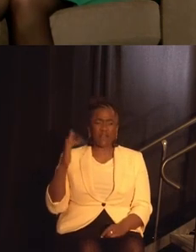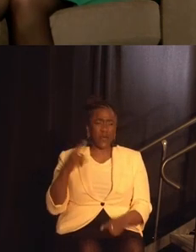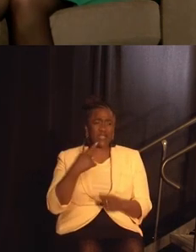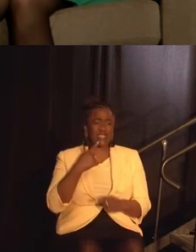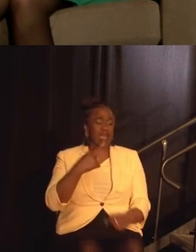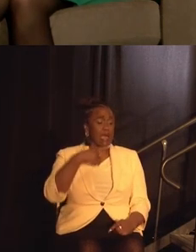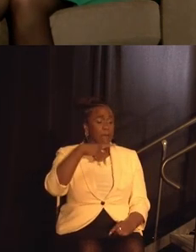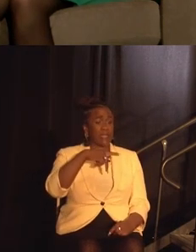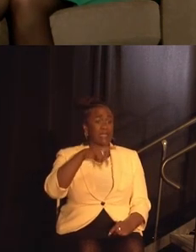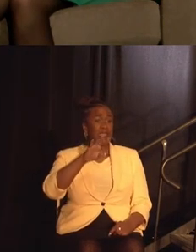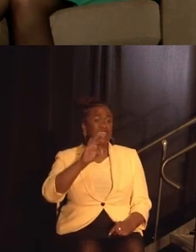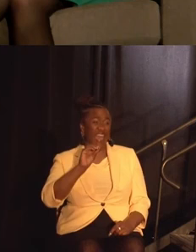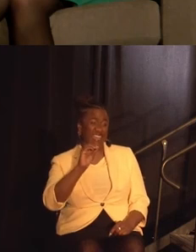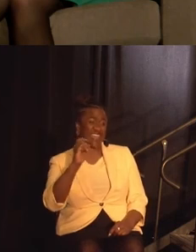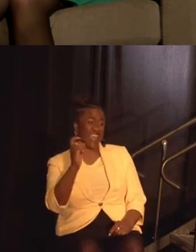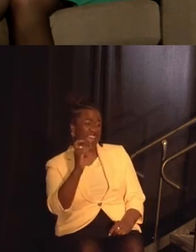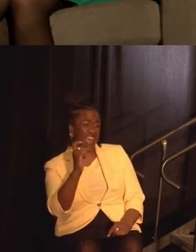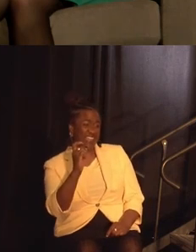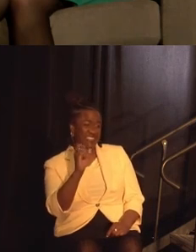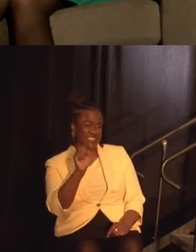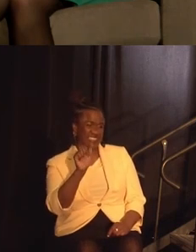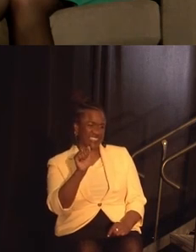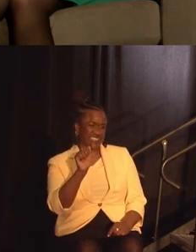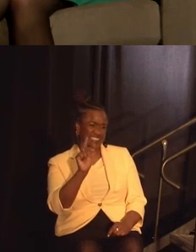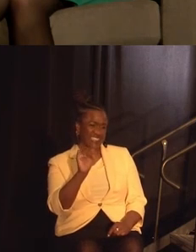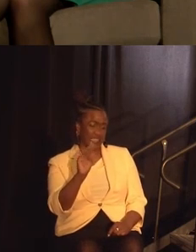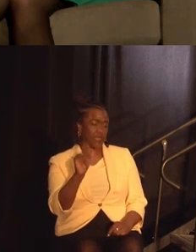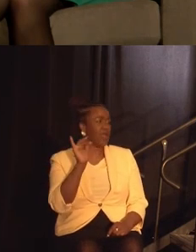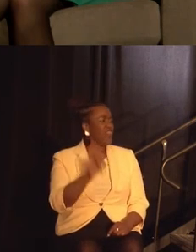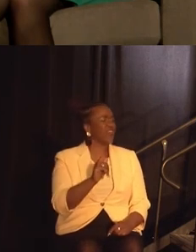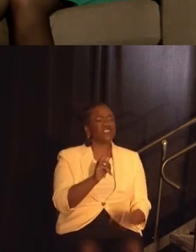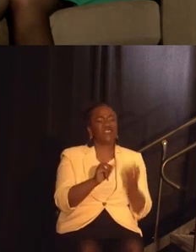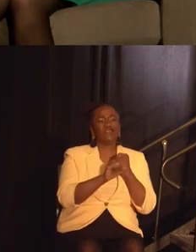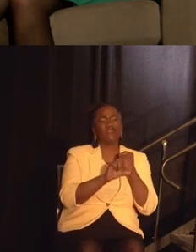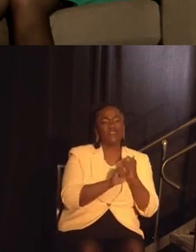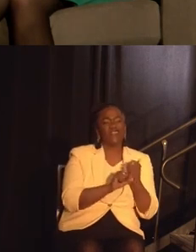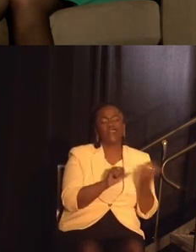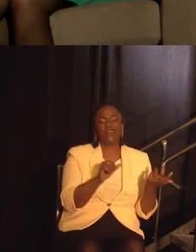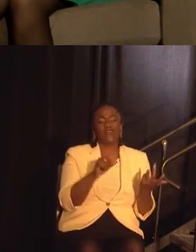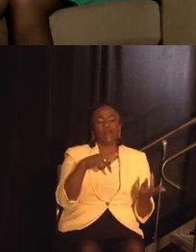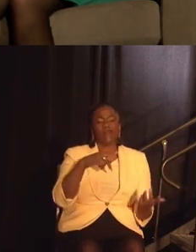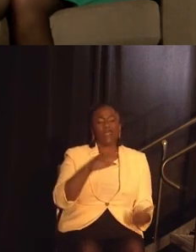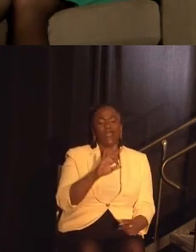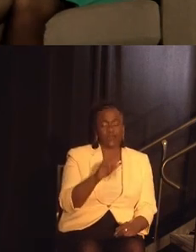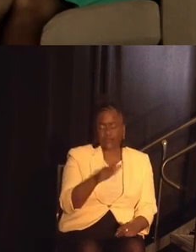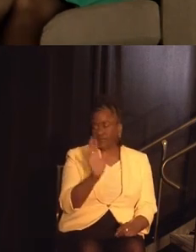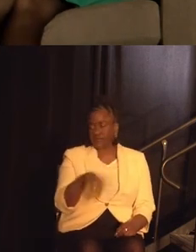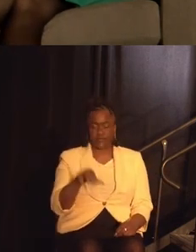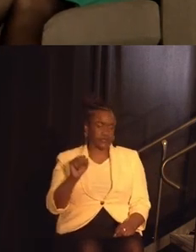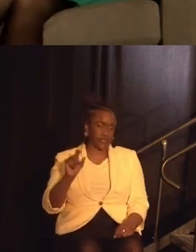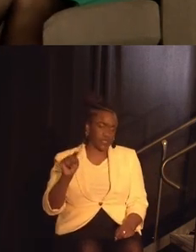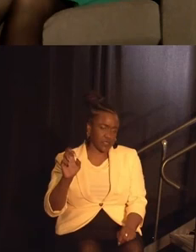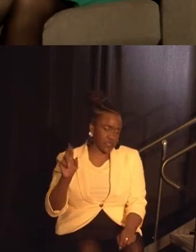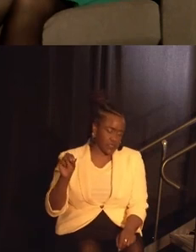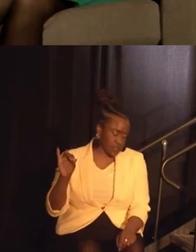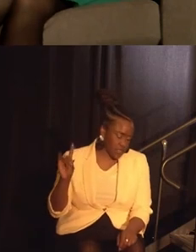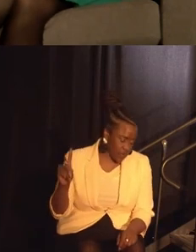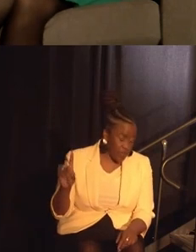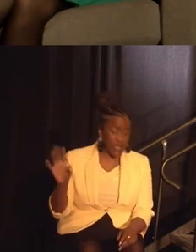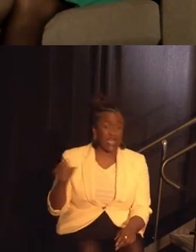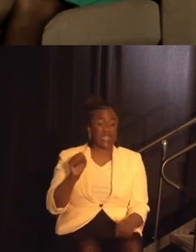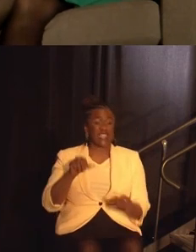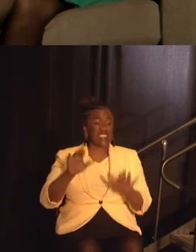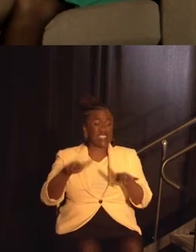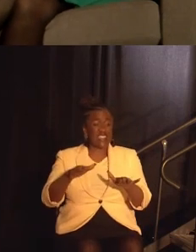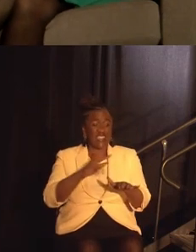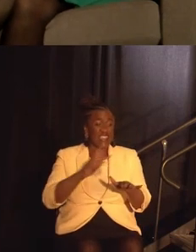P90X Sea King, which is infomercial. It's like a fitness... Never mind, I guess steroidal is better. If I don't trust some steroidal Sea King